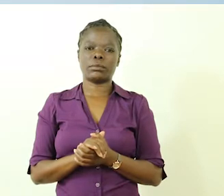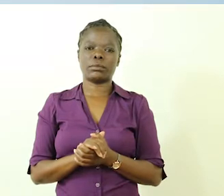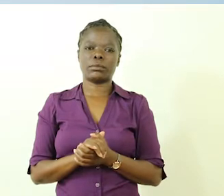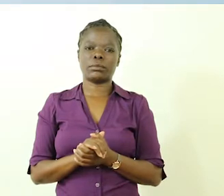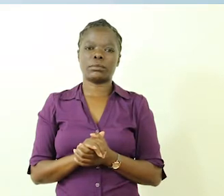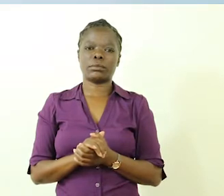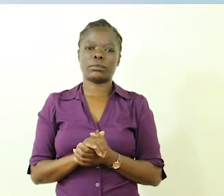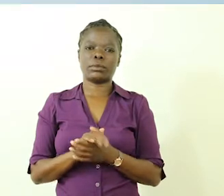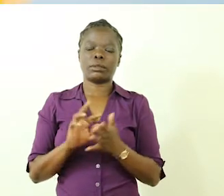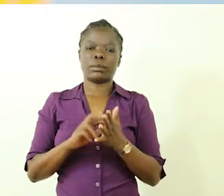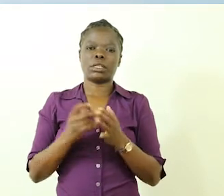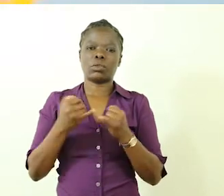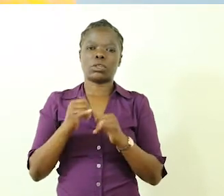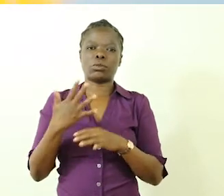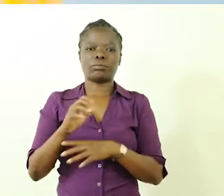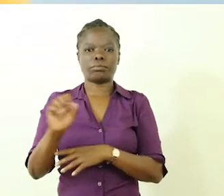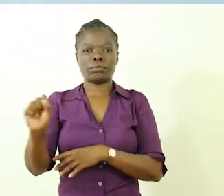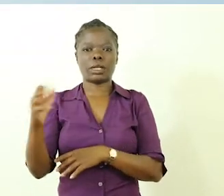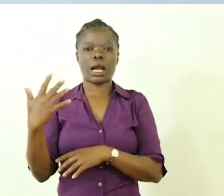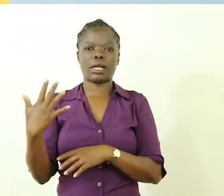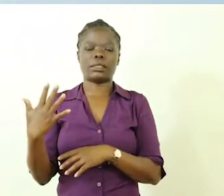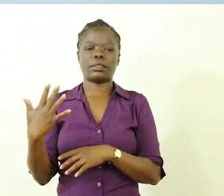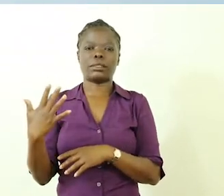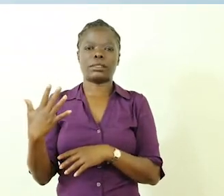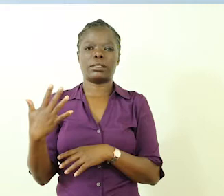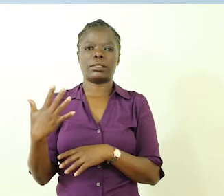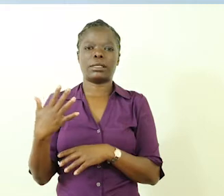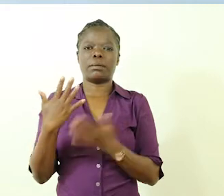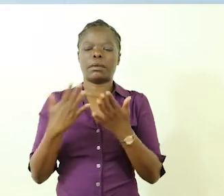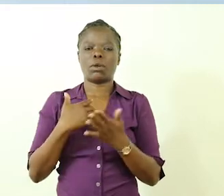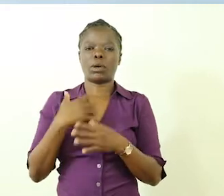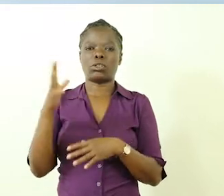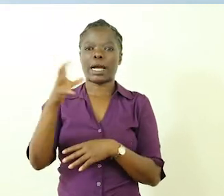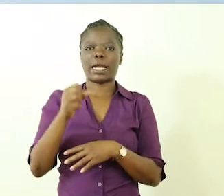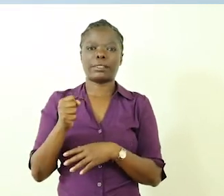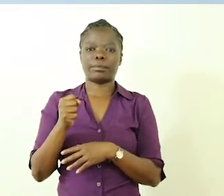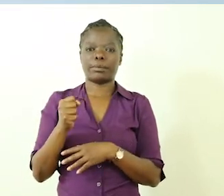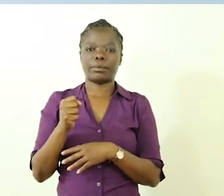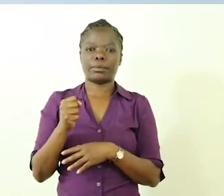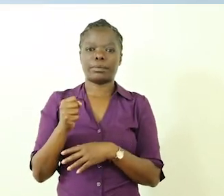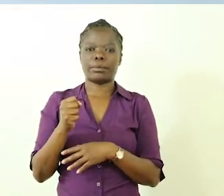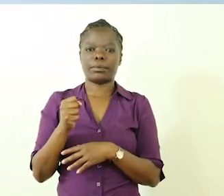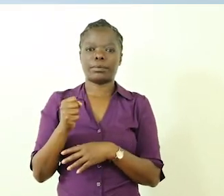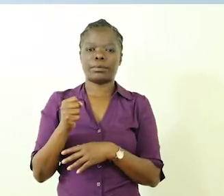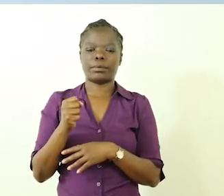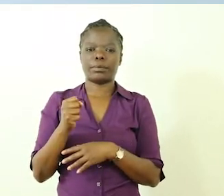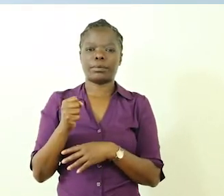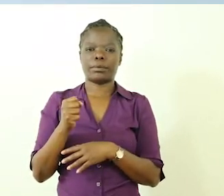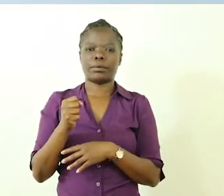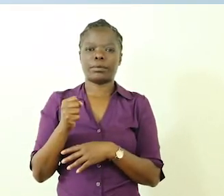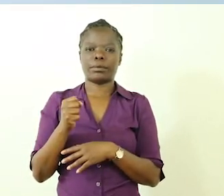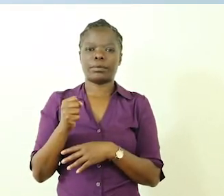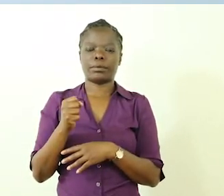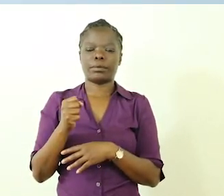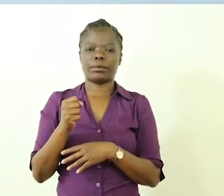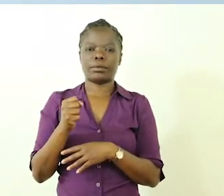Yay! He's even stretching out his hands, meaning maybe he wants to grasp. It's a toy of interest, so I